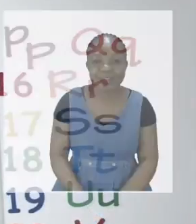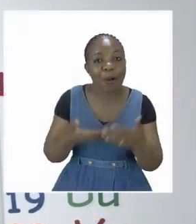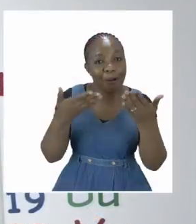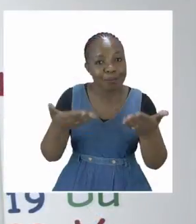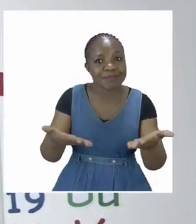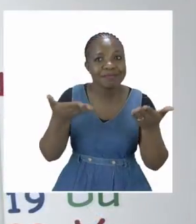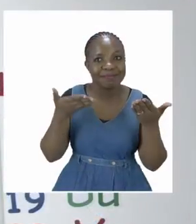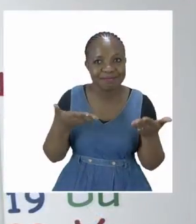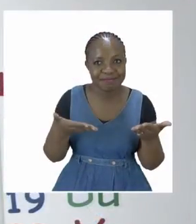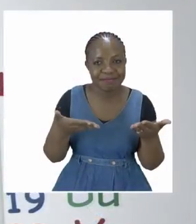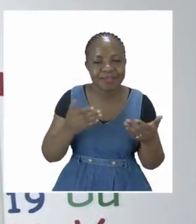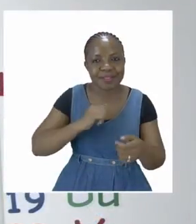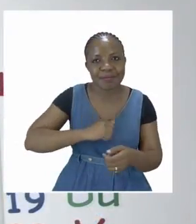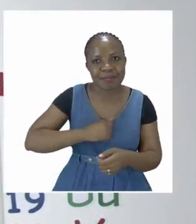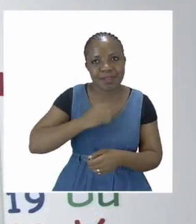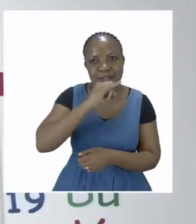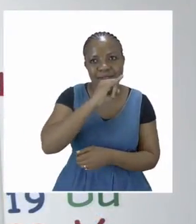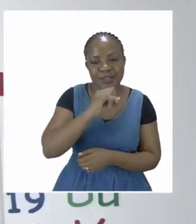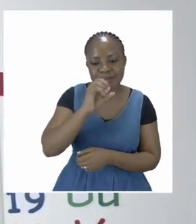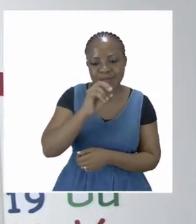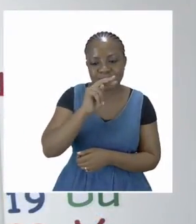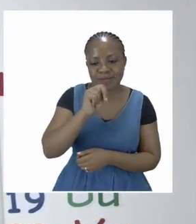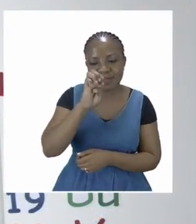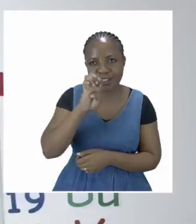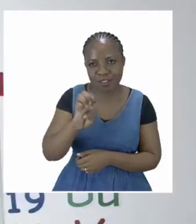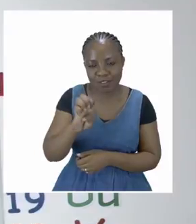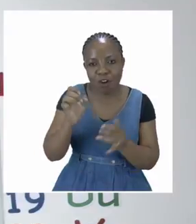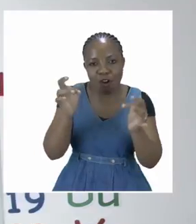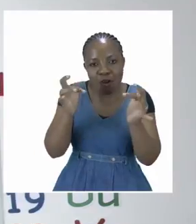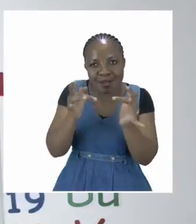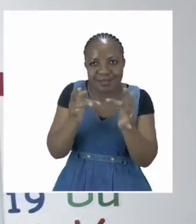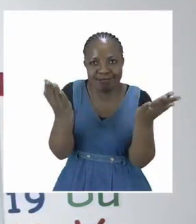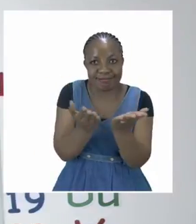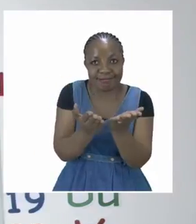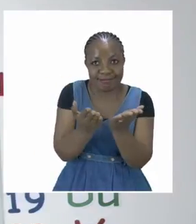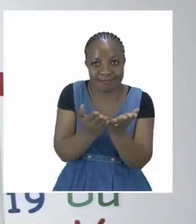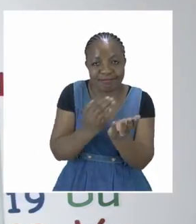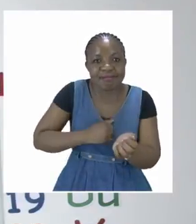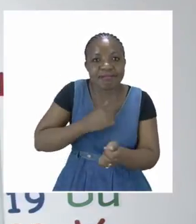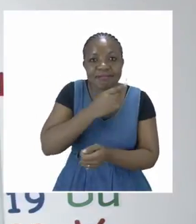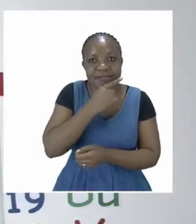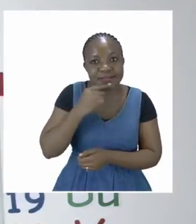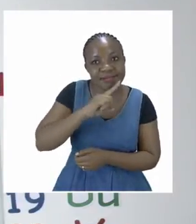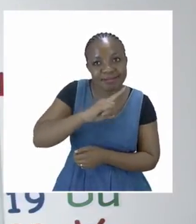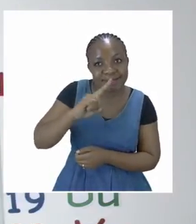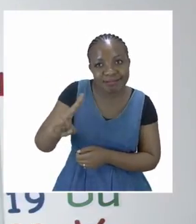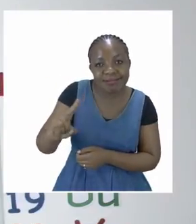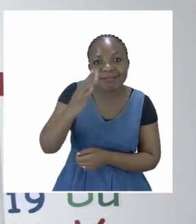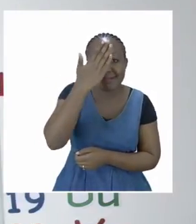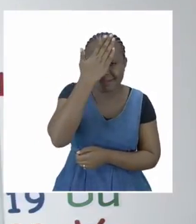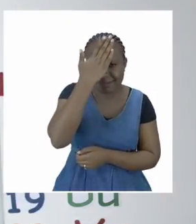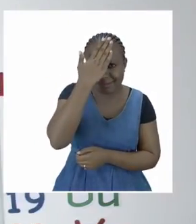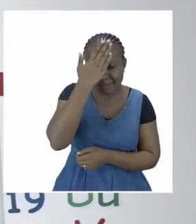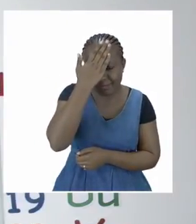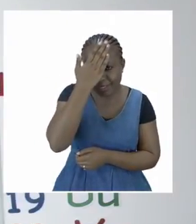Welcome to My Zone Online School. My name is Teacher Mutsa. Get your education